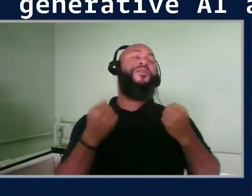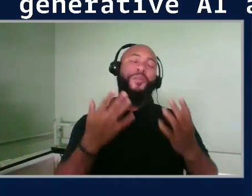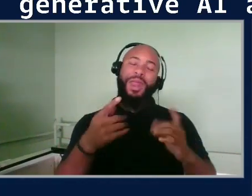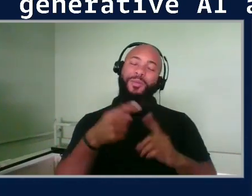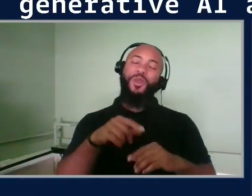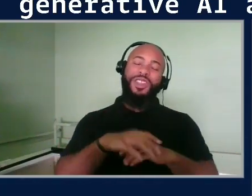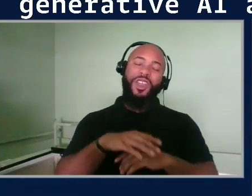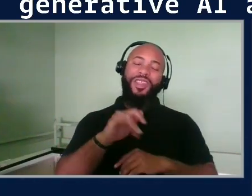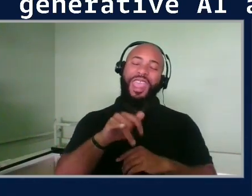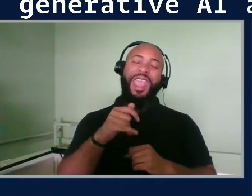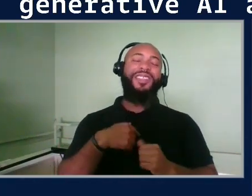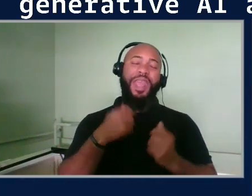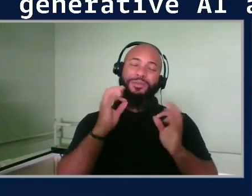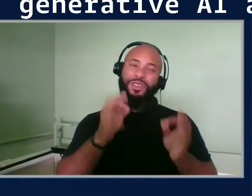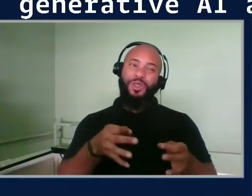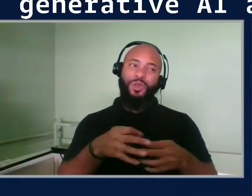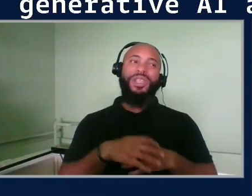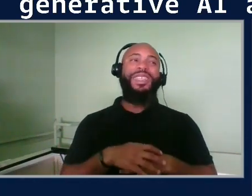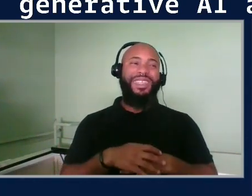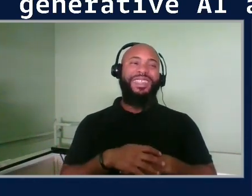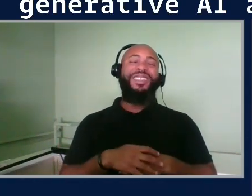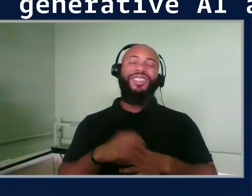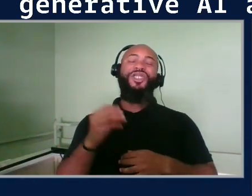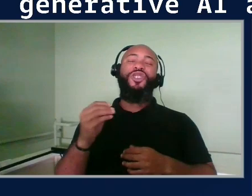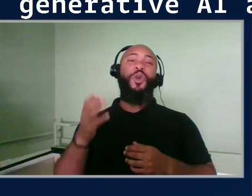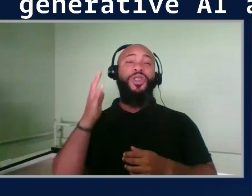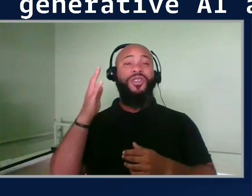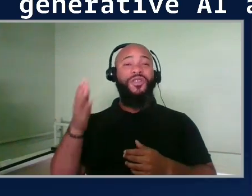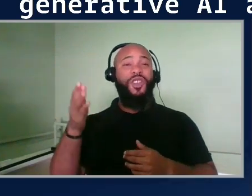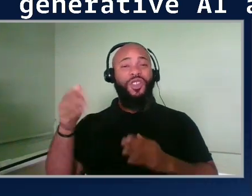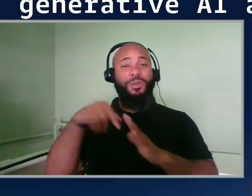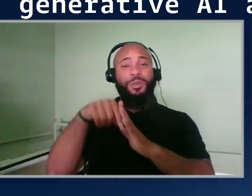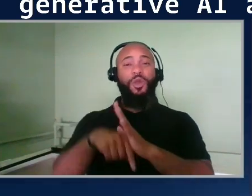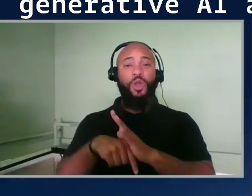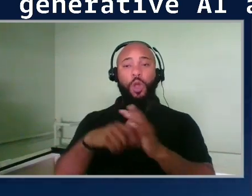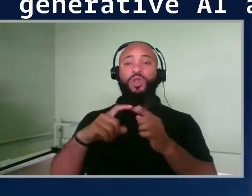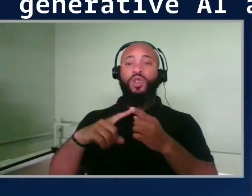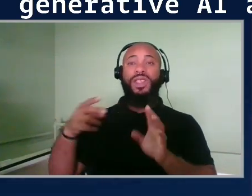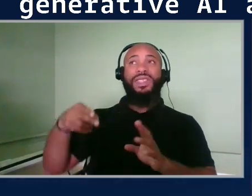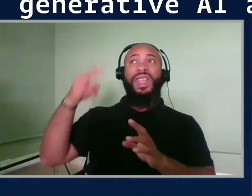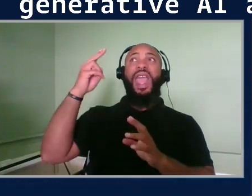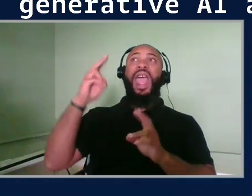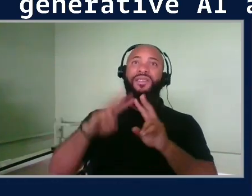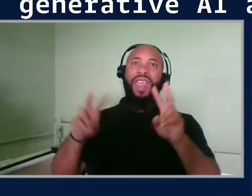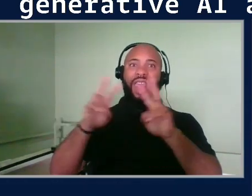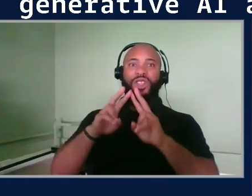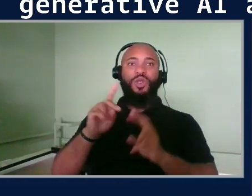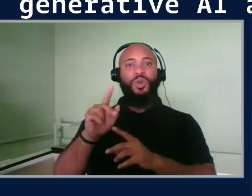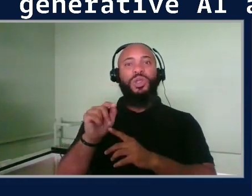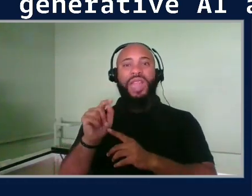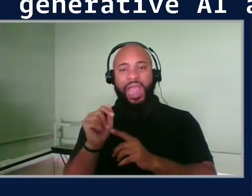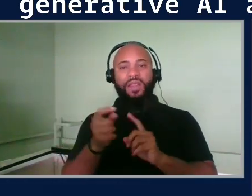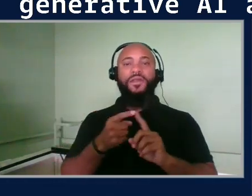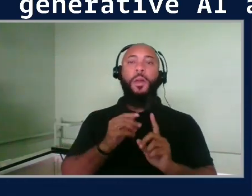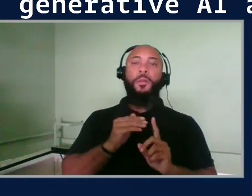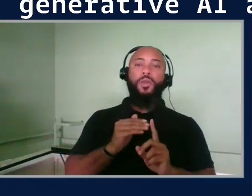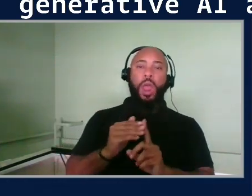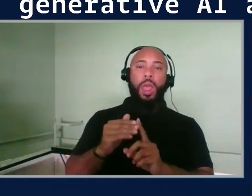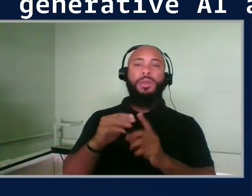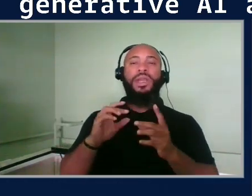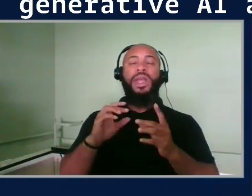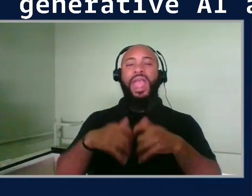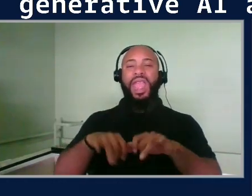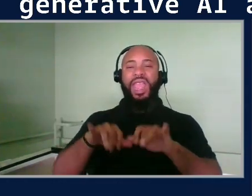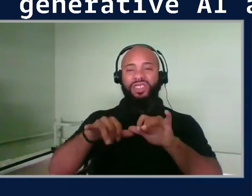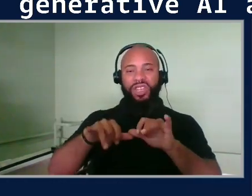the further people go, into I've got this really high value data, and I'm going to move up the food chain from prompt engineering through RAG through refining to